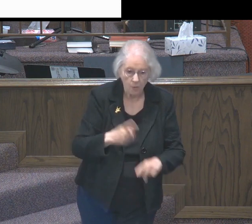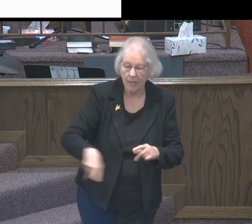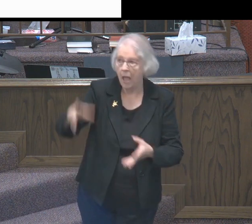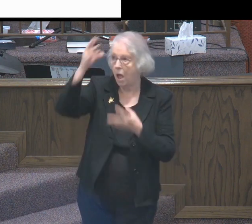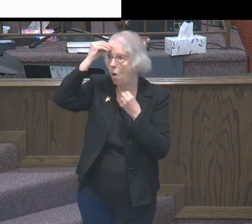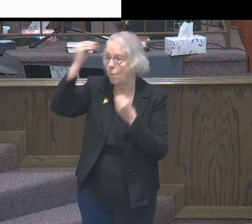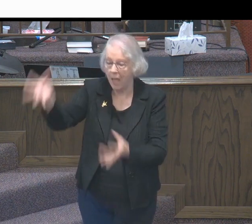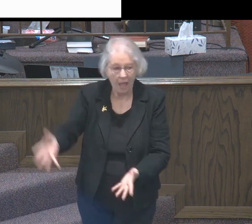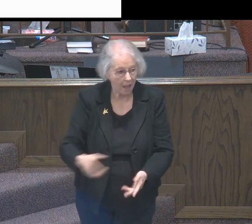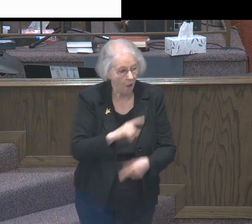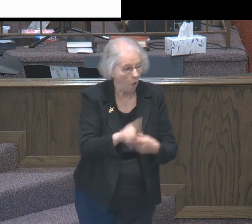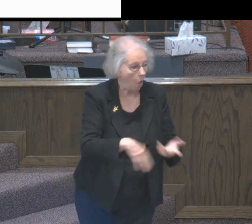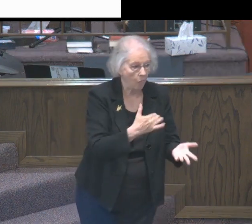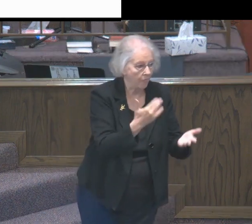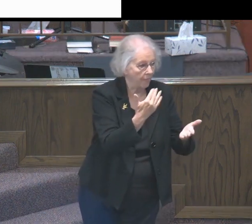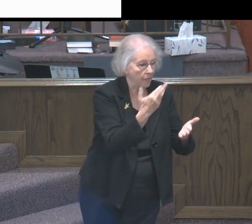intended